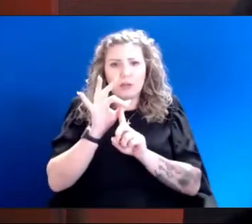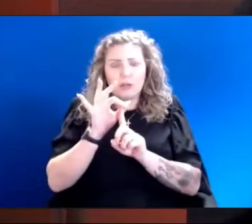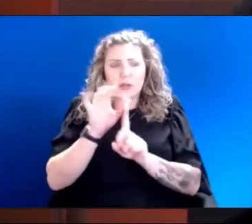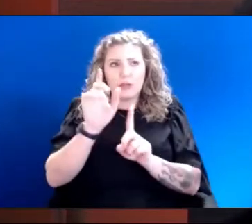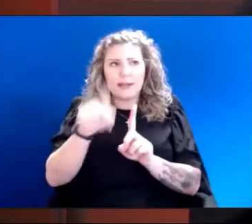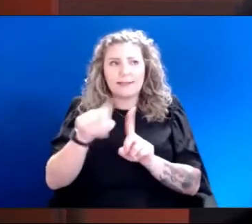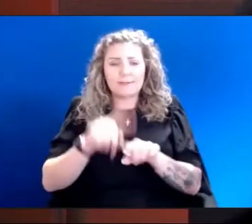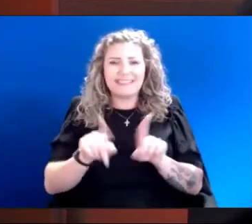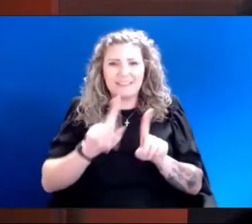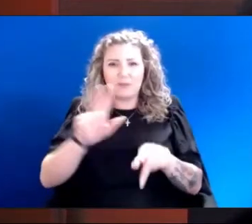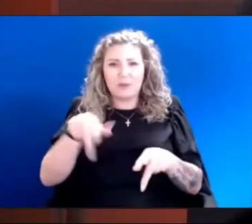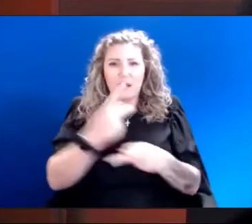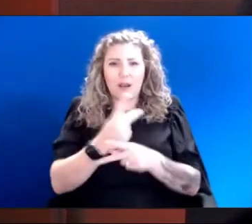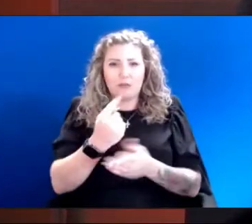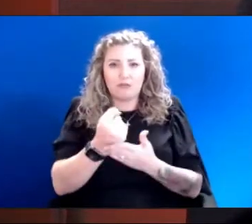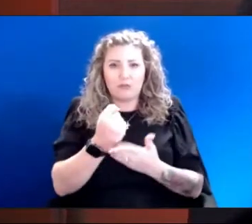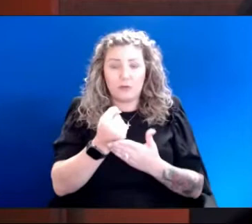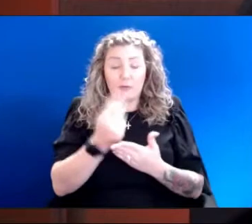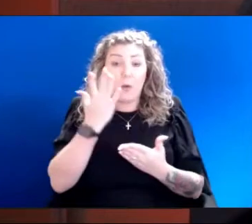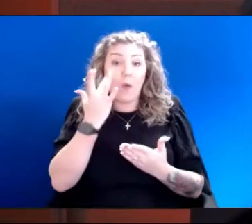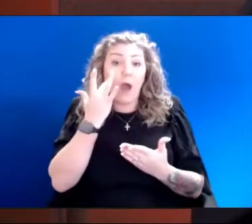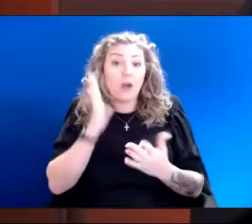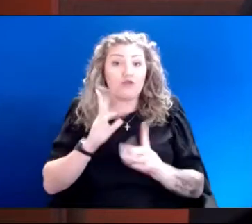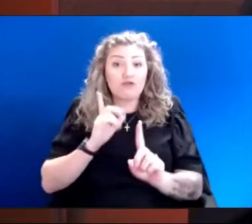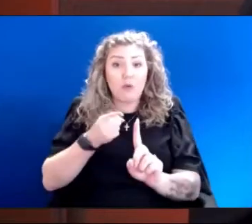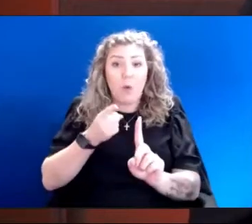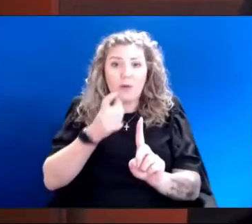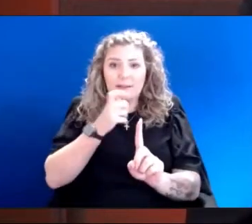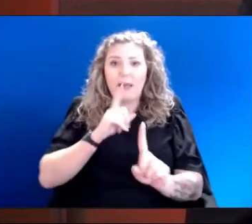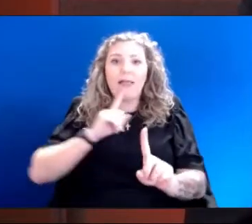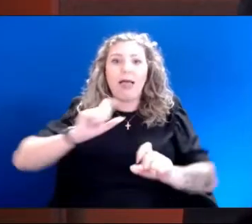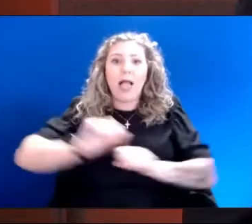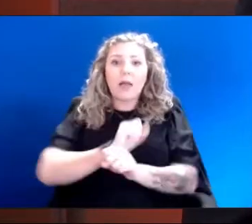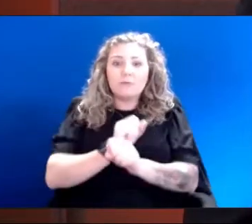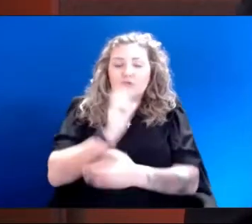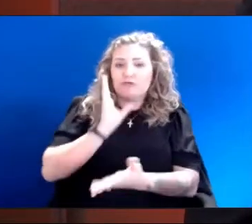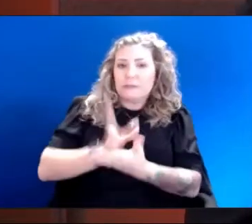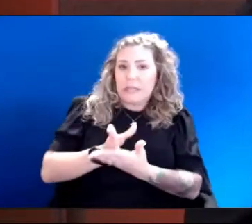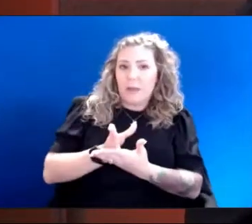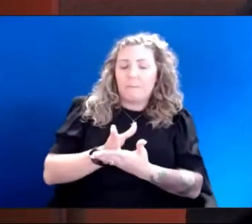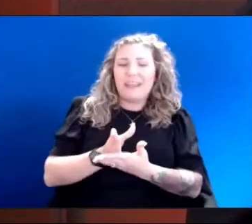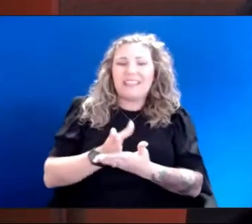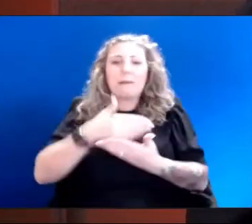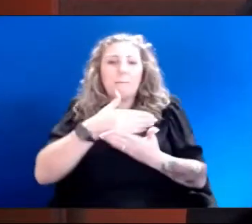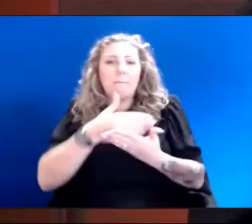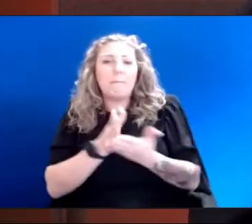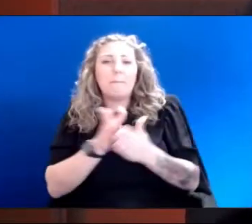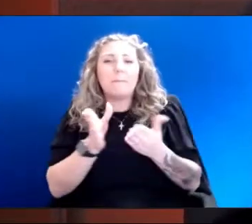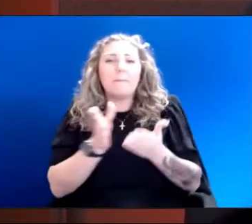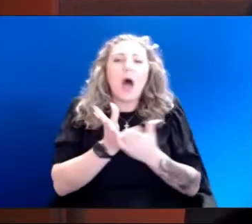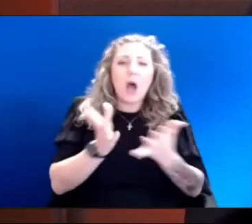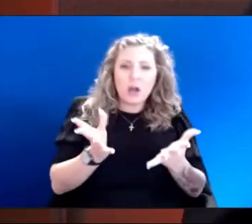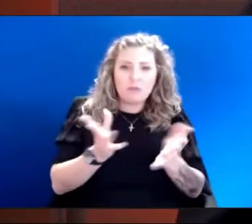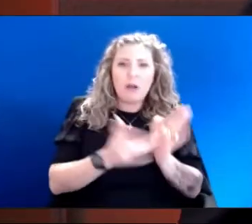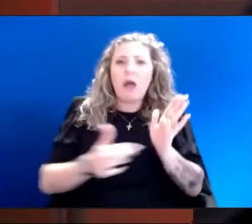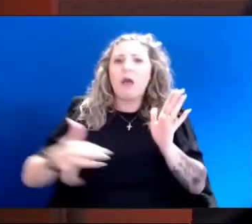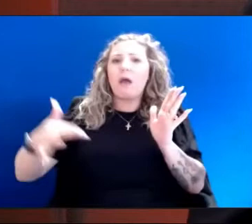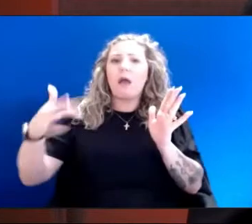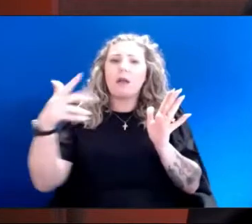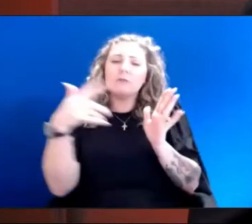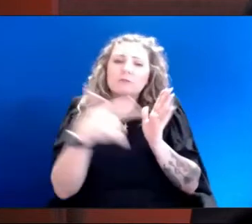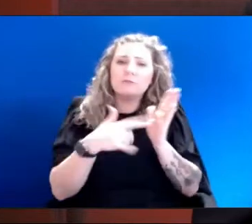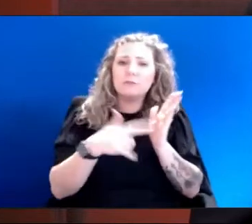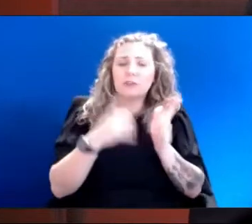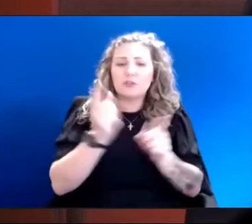type of treatment because your goal is not absolute abstinence. It's moderation and it's appropriate recognition of the